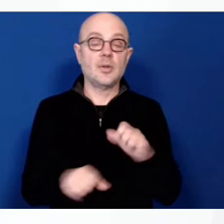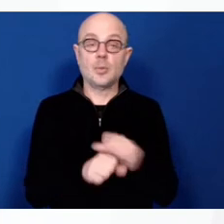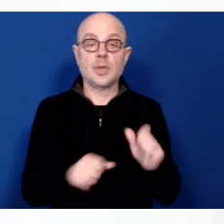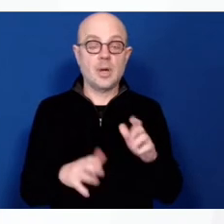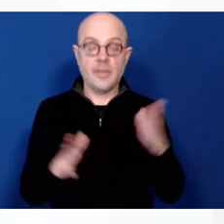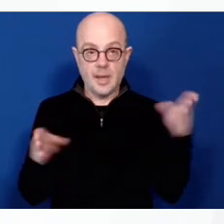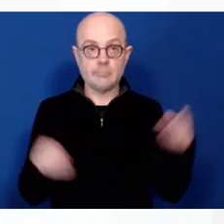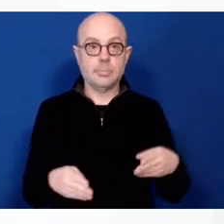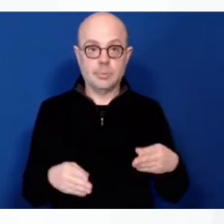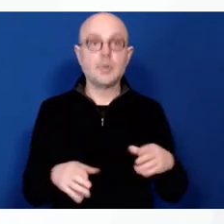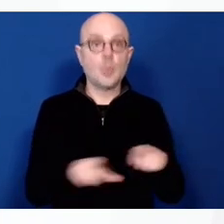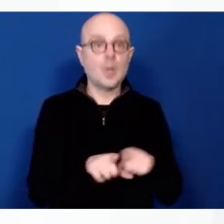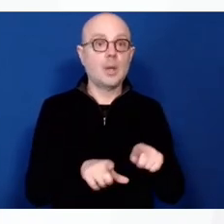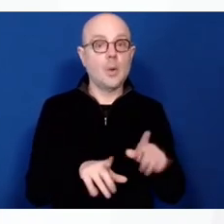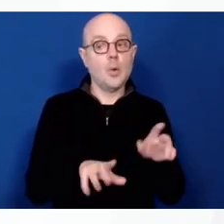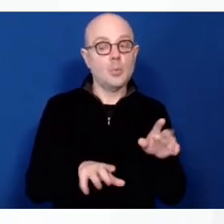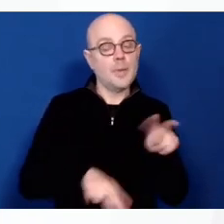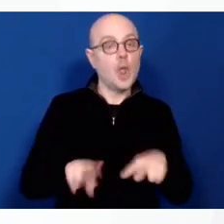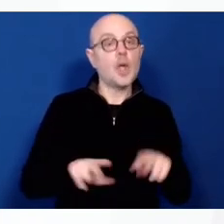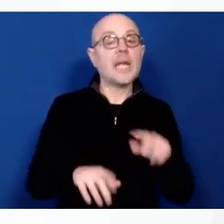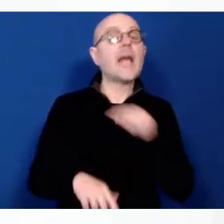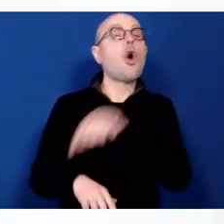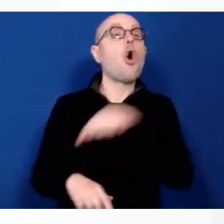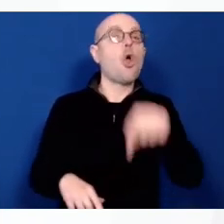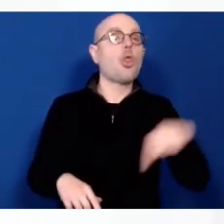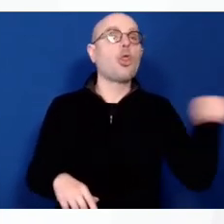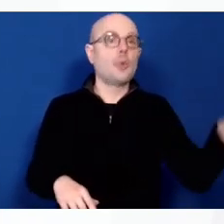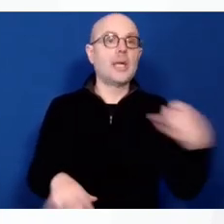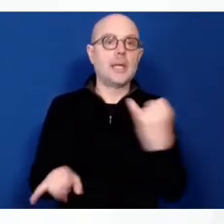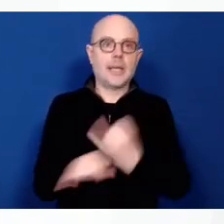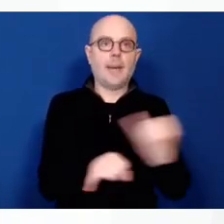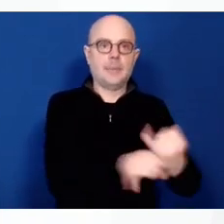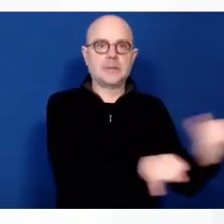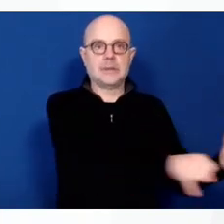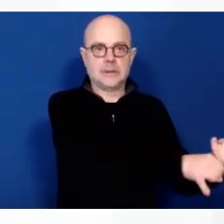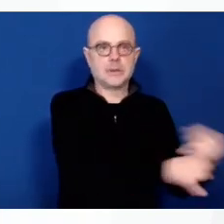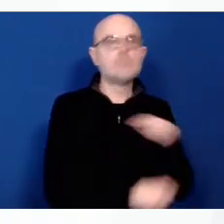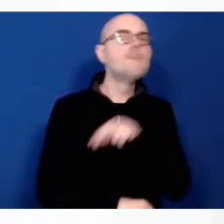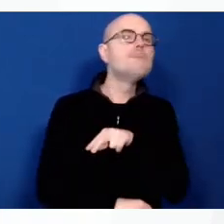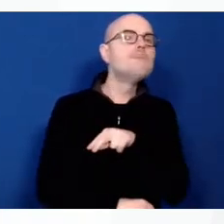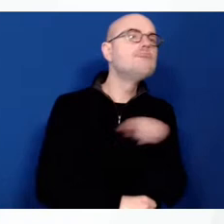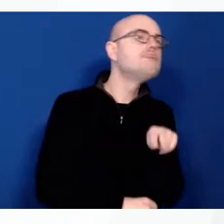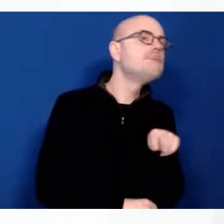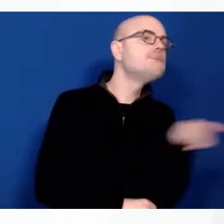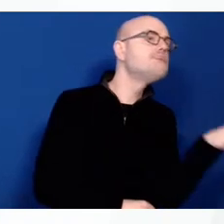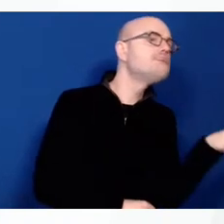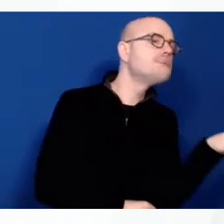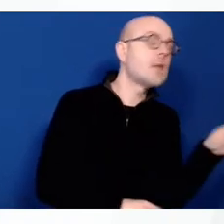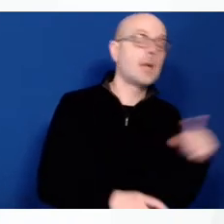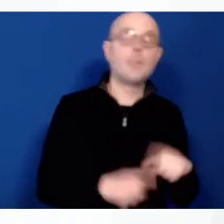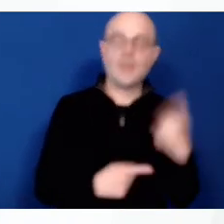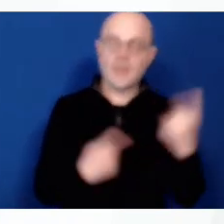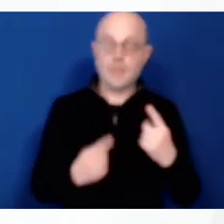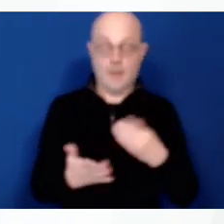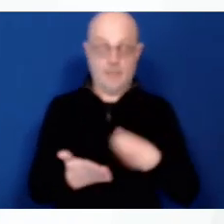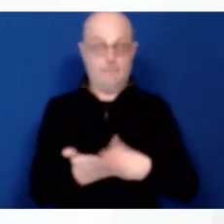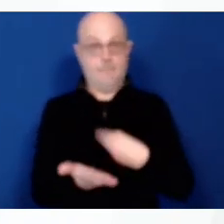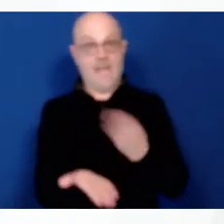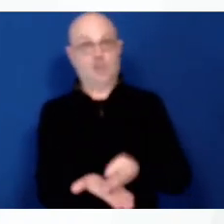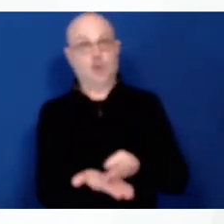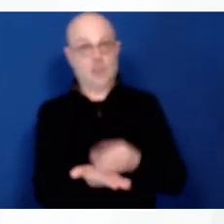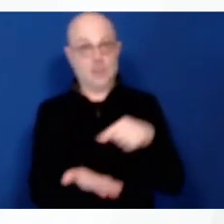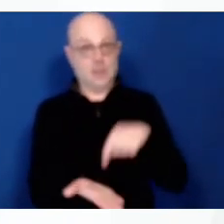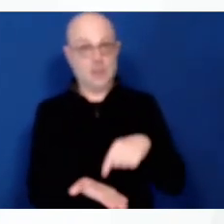will be looking at issues on all campus. On all the campuses, but when it comes to the budgetary issues that are attached to faculty